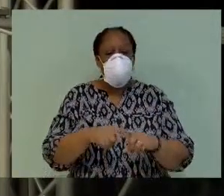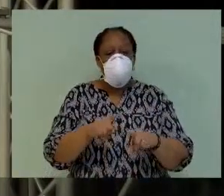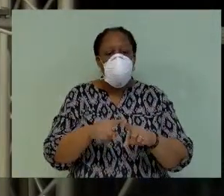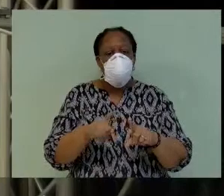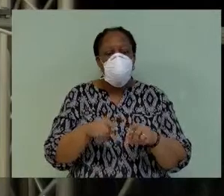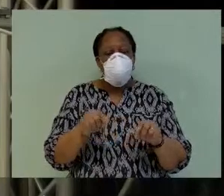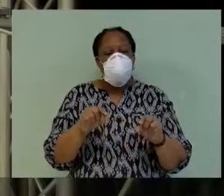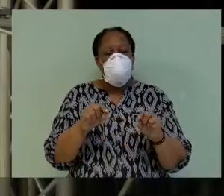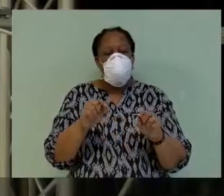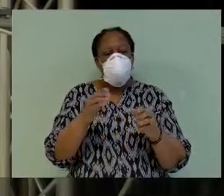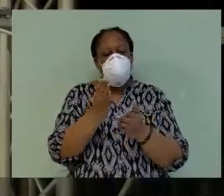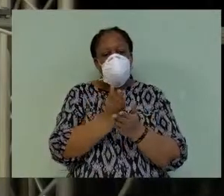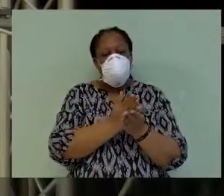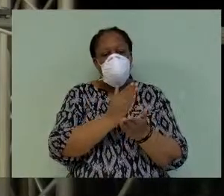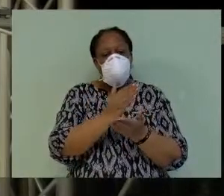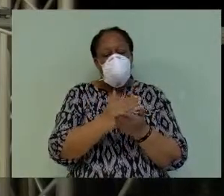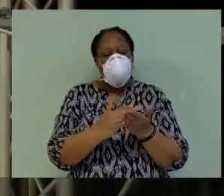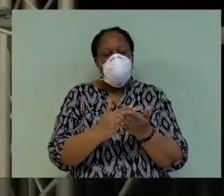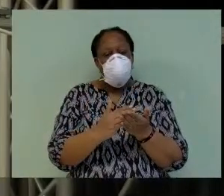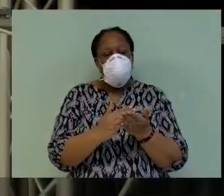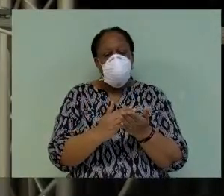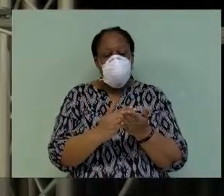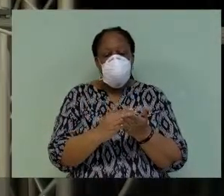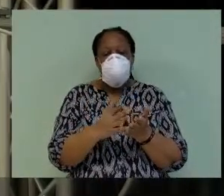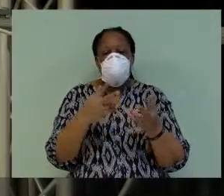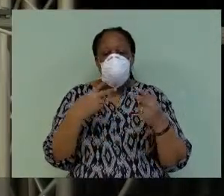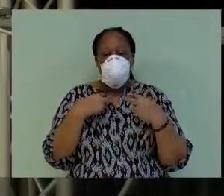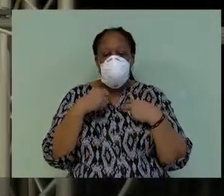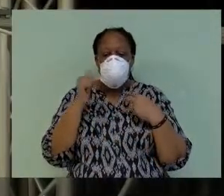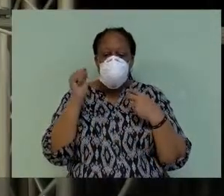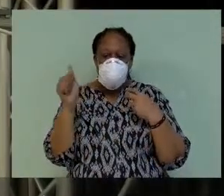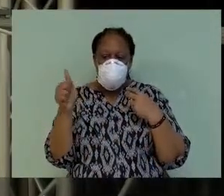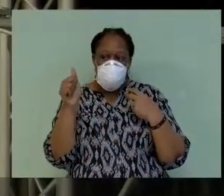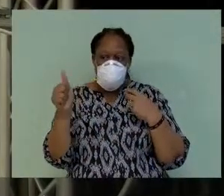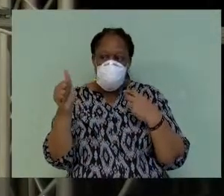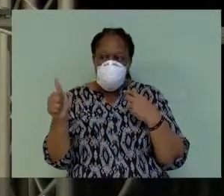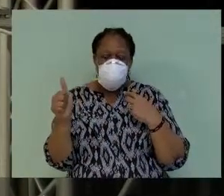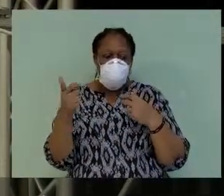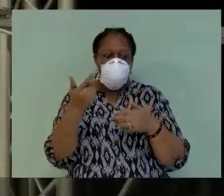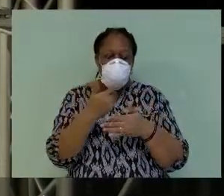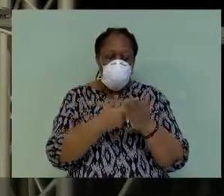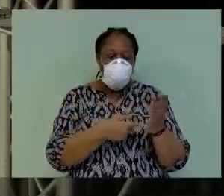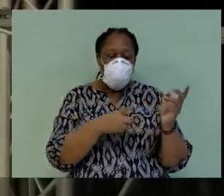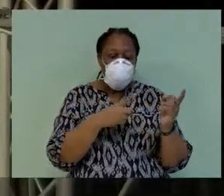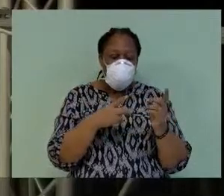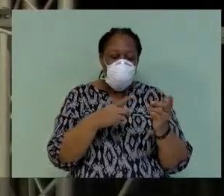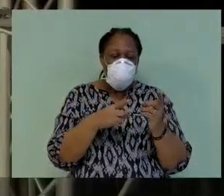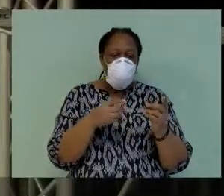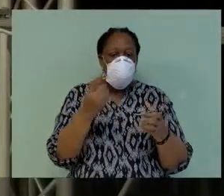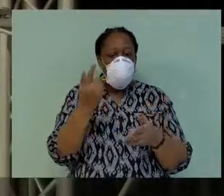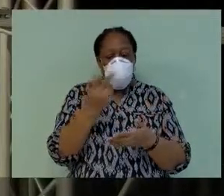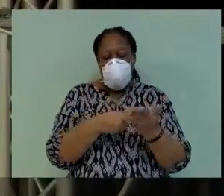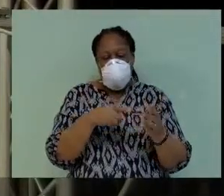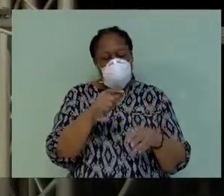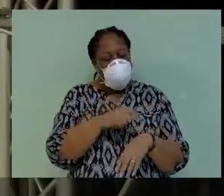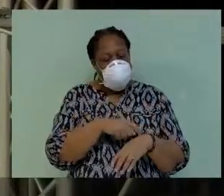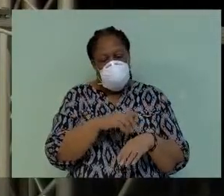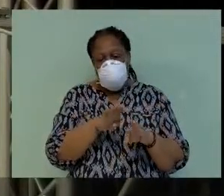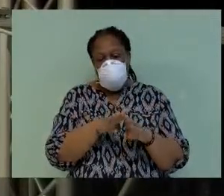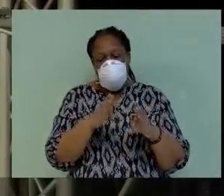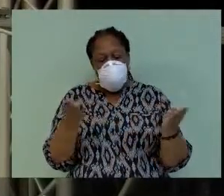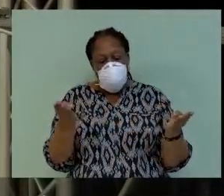departments have made their own individual arrangements during this period of